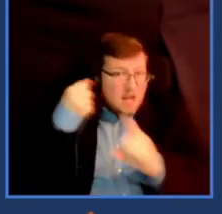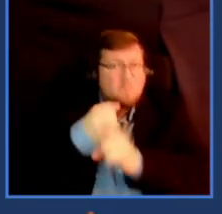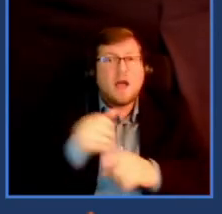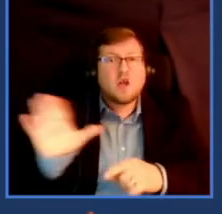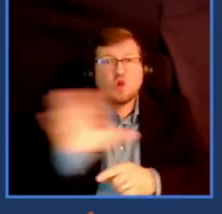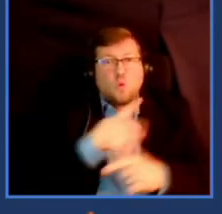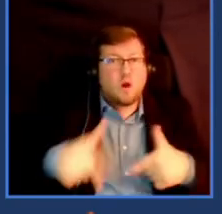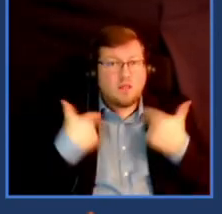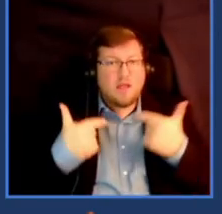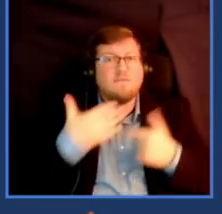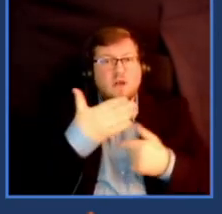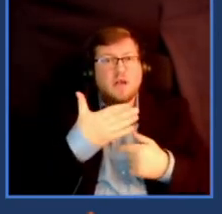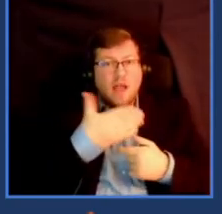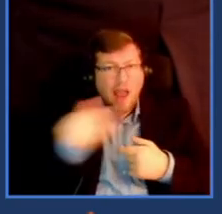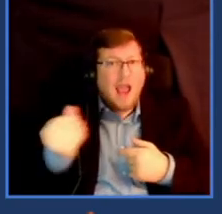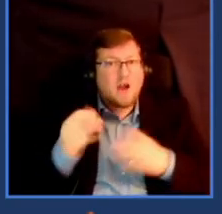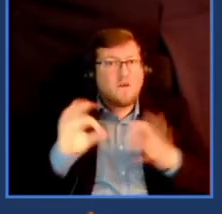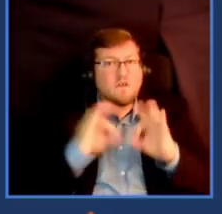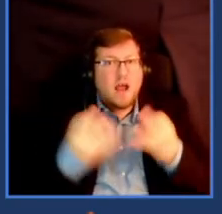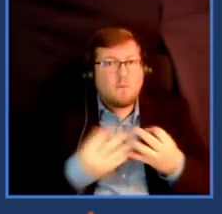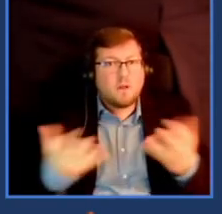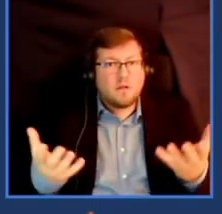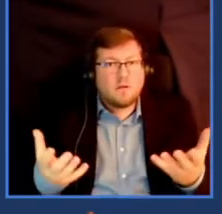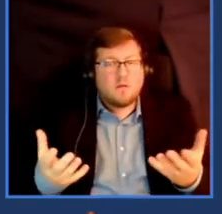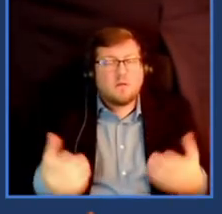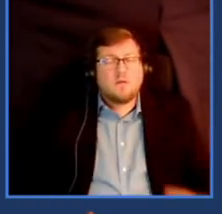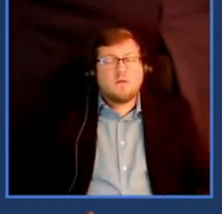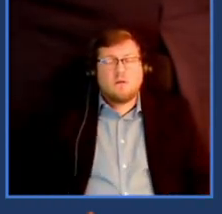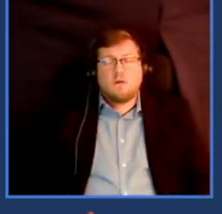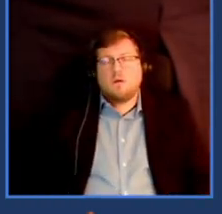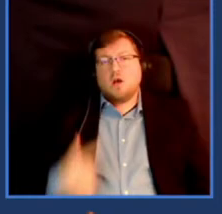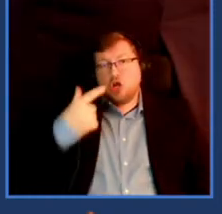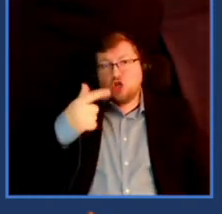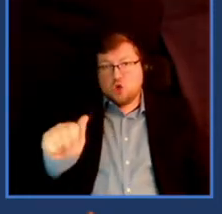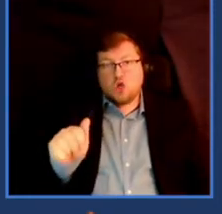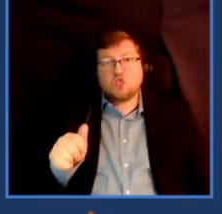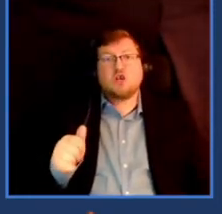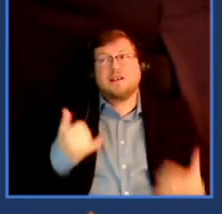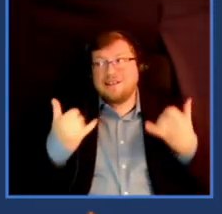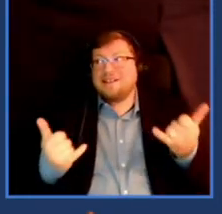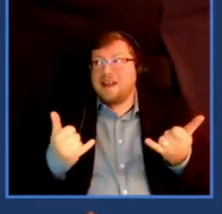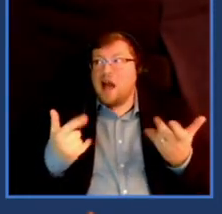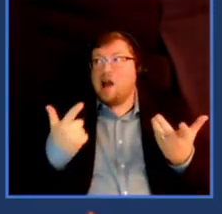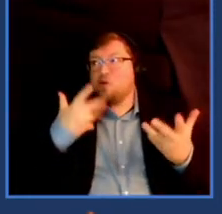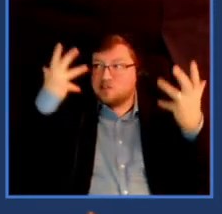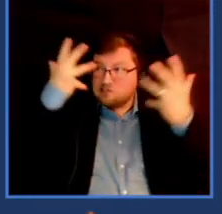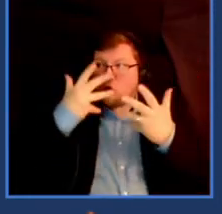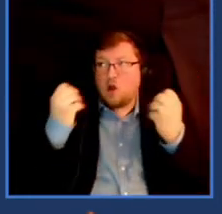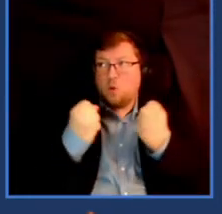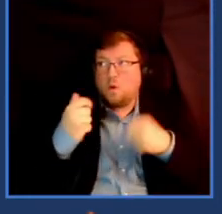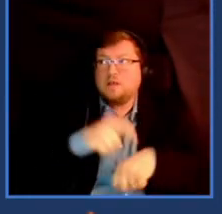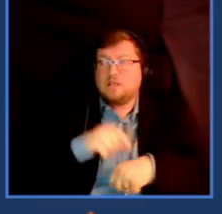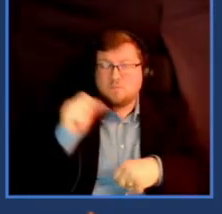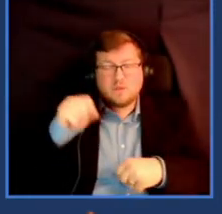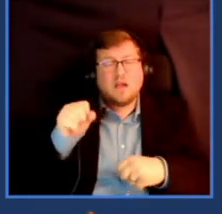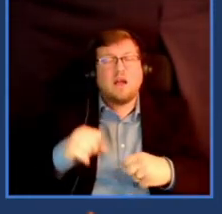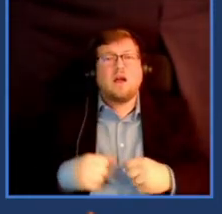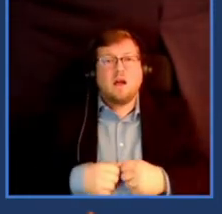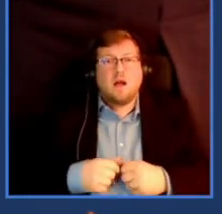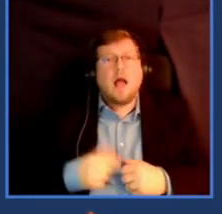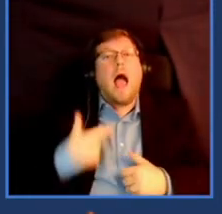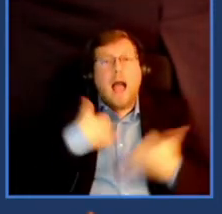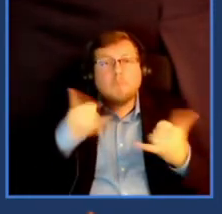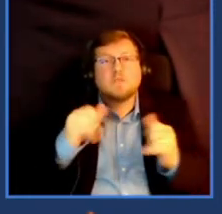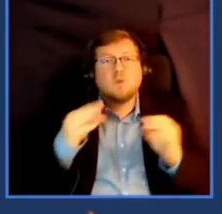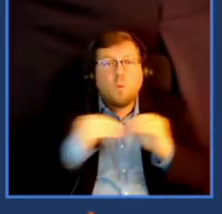families. Georgia, as dark as these days of winter seem, I'm still more optimistic